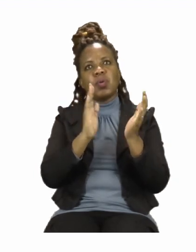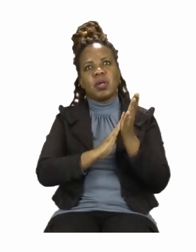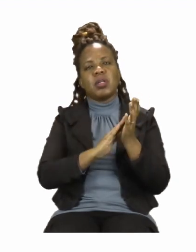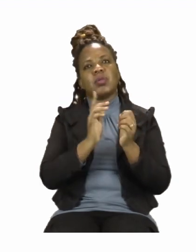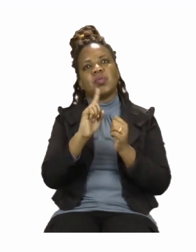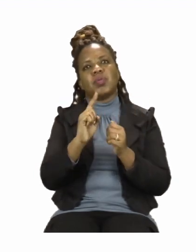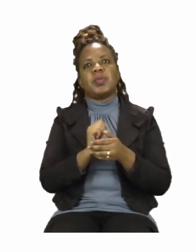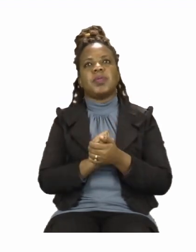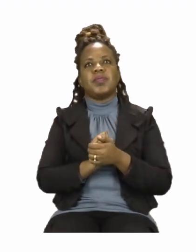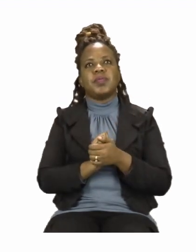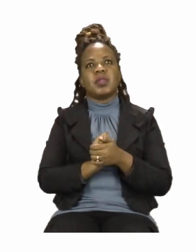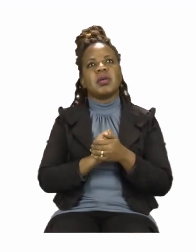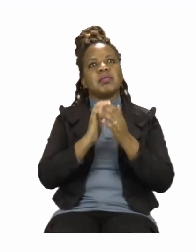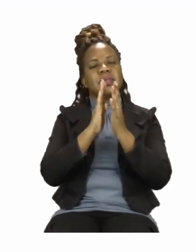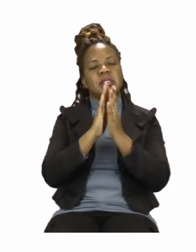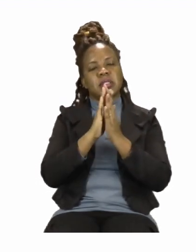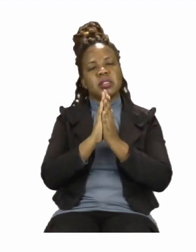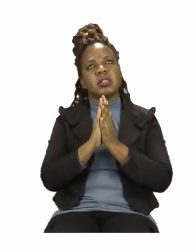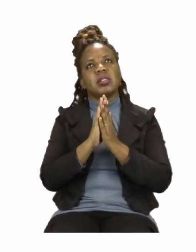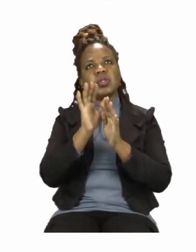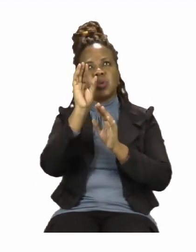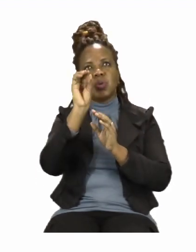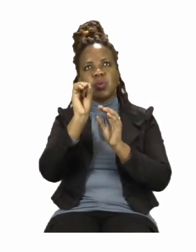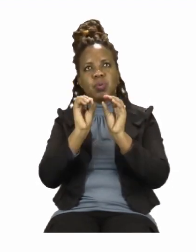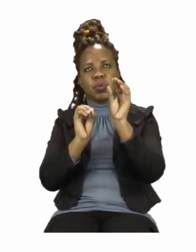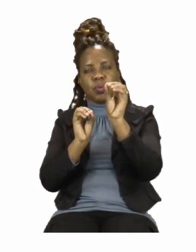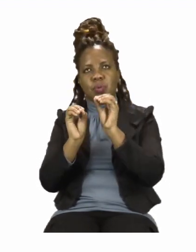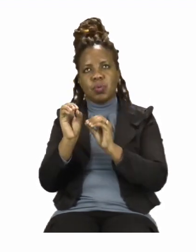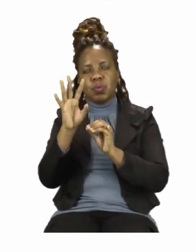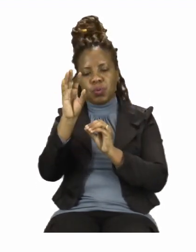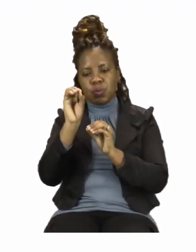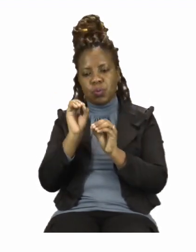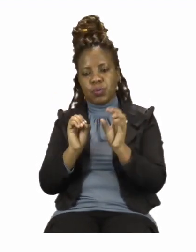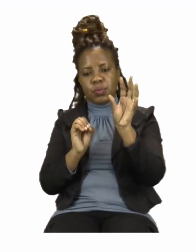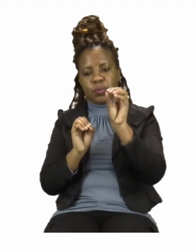word for each sentence. Read it again before you